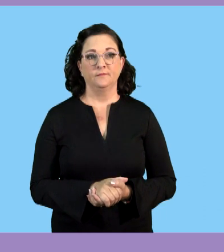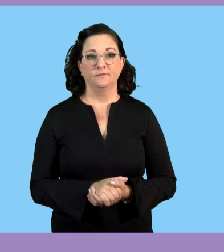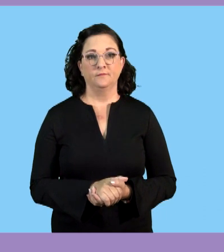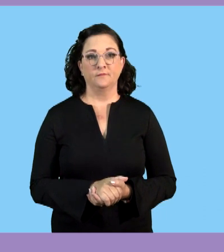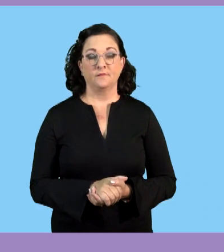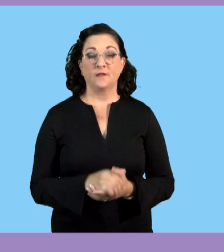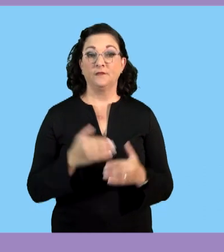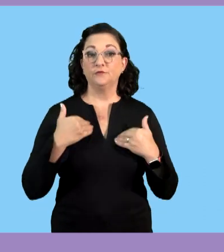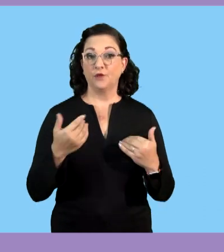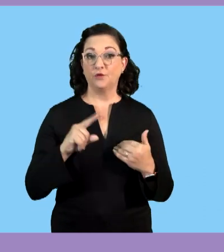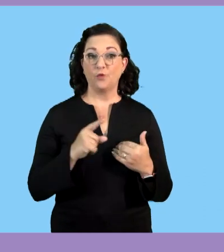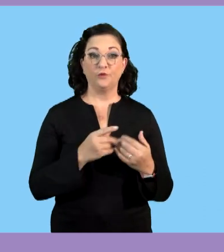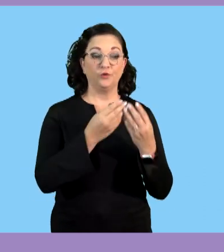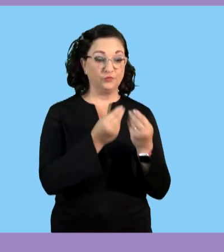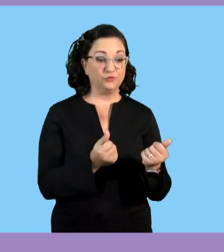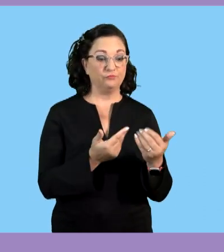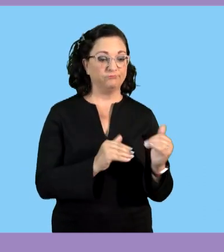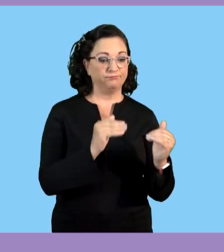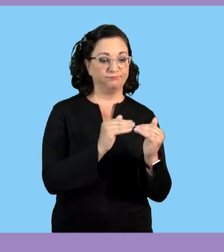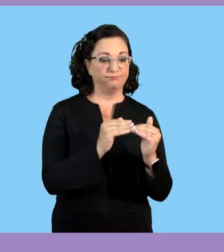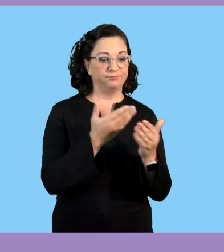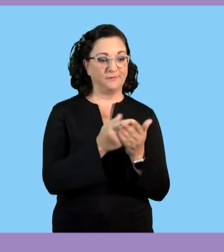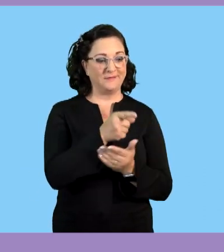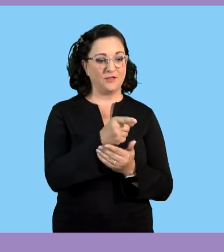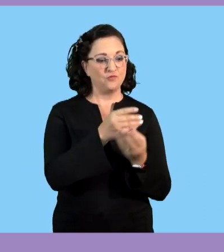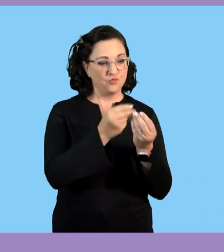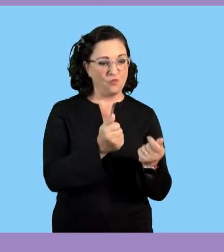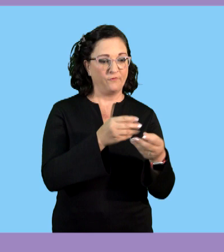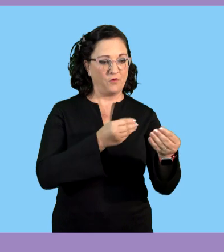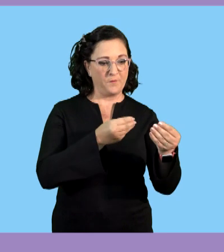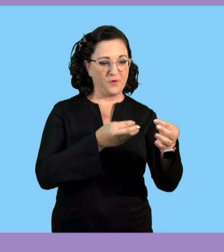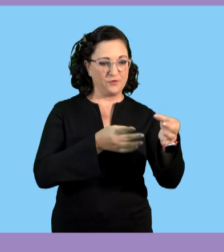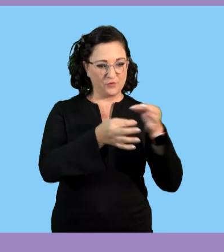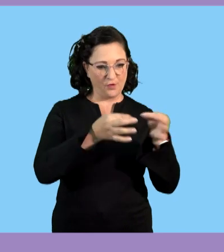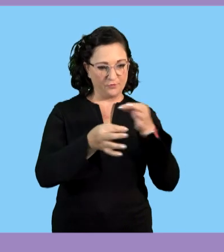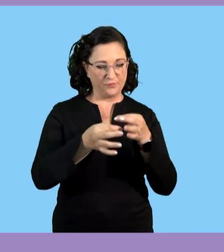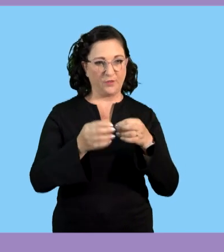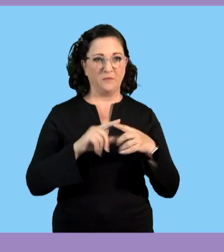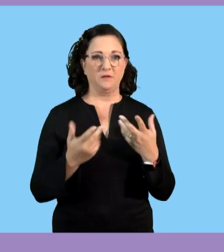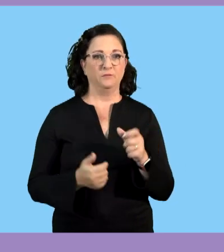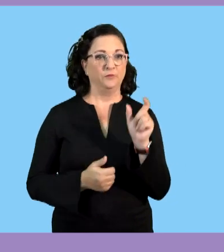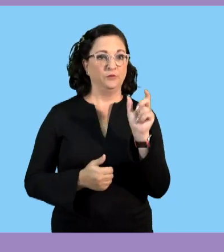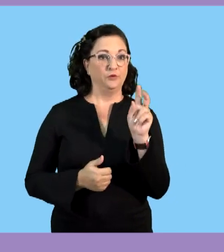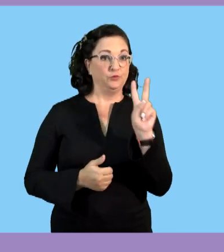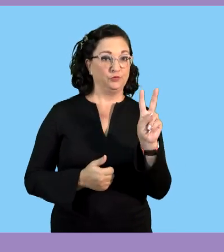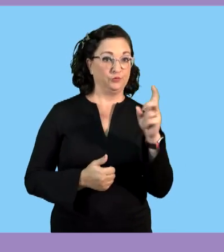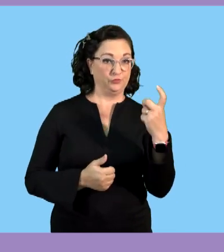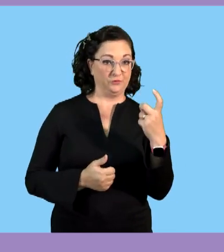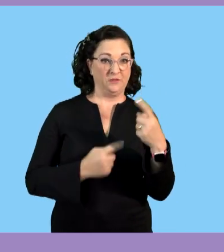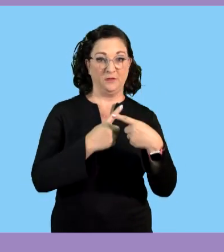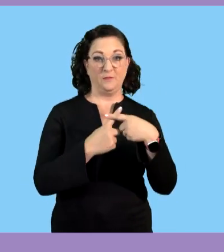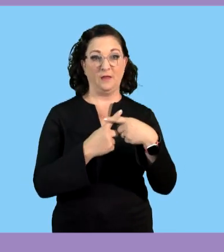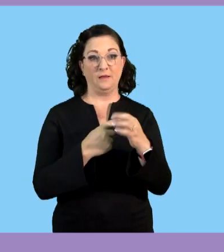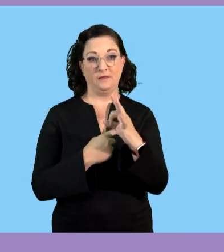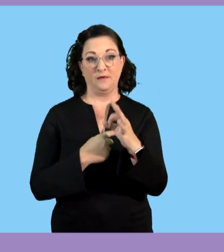So let's start by solving equations by substitution. Now, let's say we are given 2x plus 3 is equals